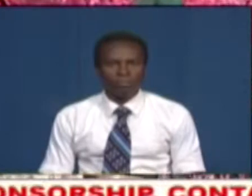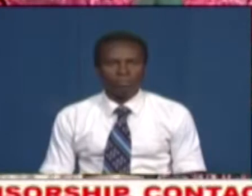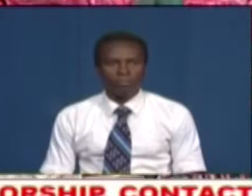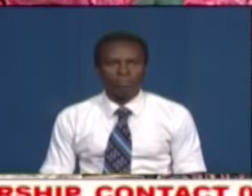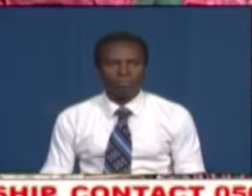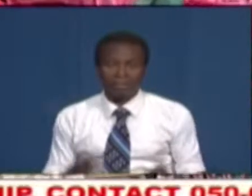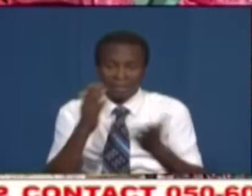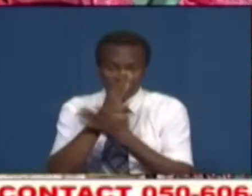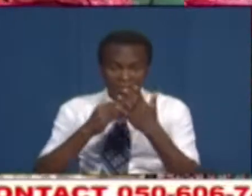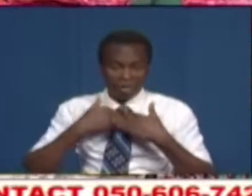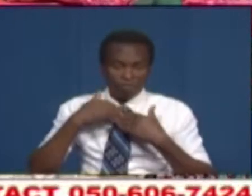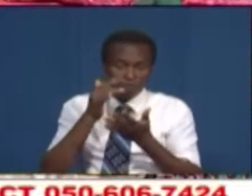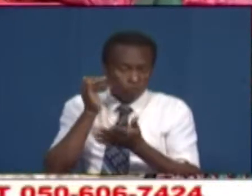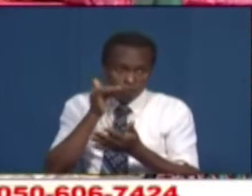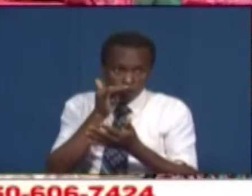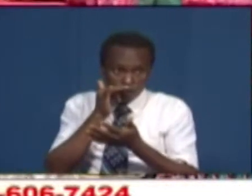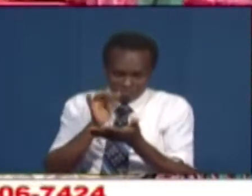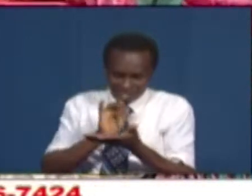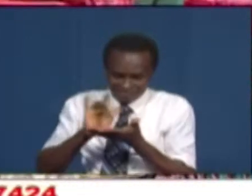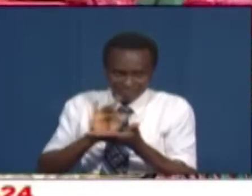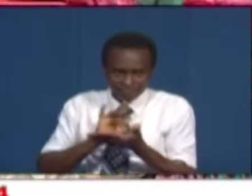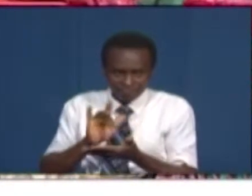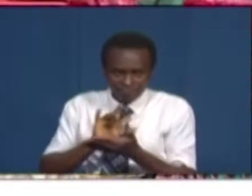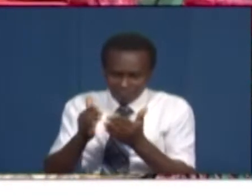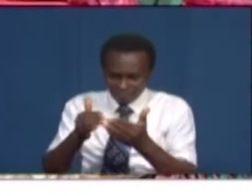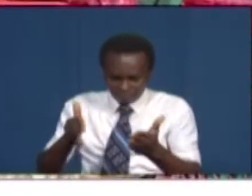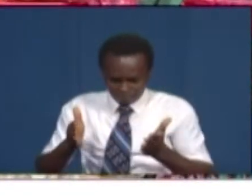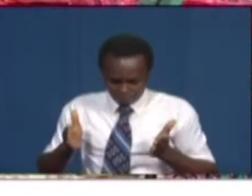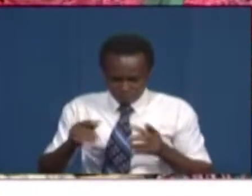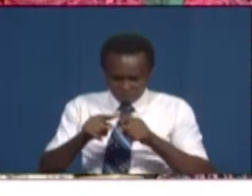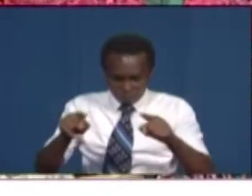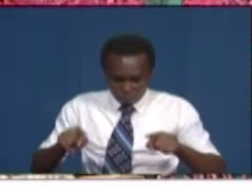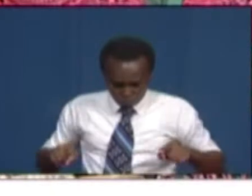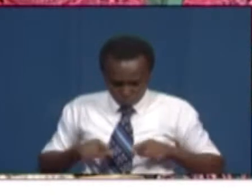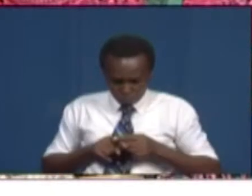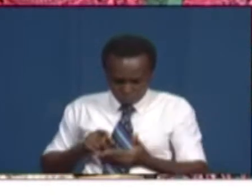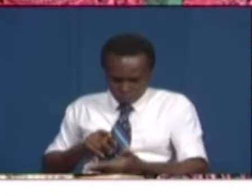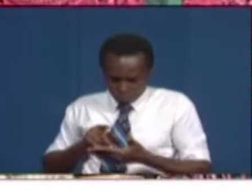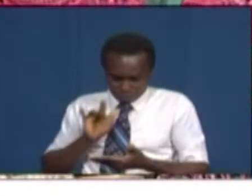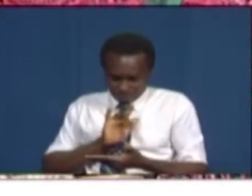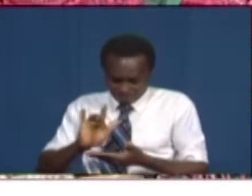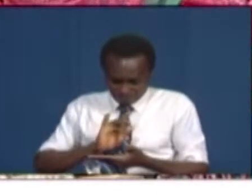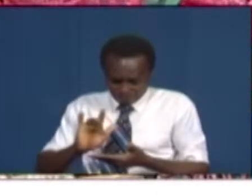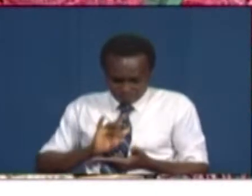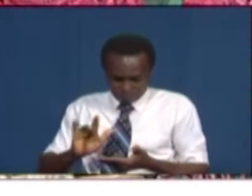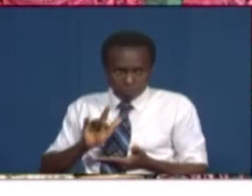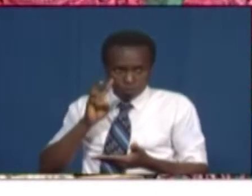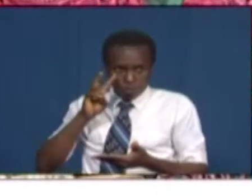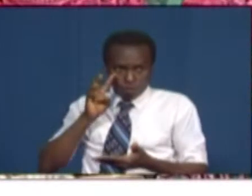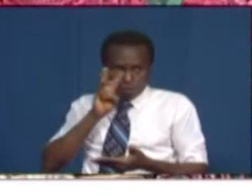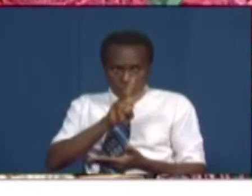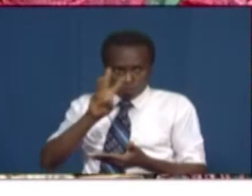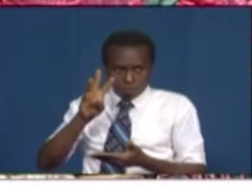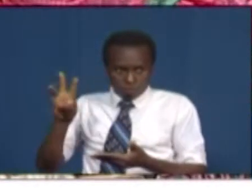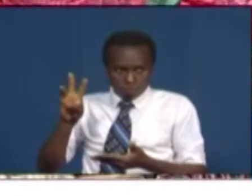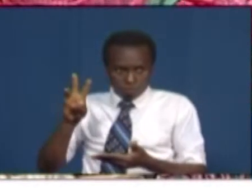Android phones. We can access them and then we can make very good use of them. If you don't have, I will entreat all